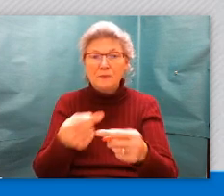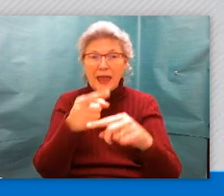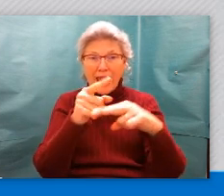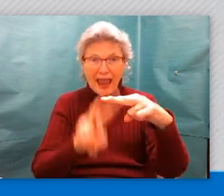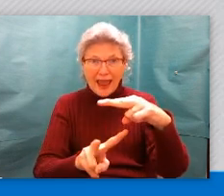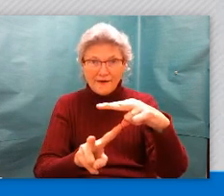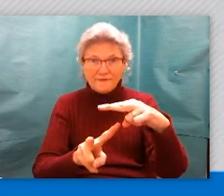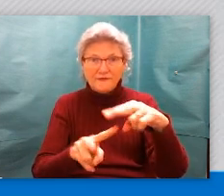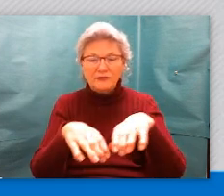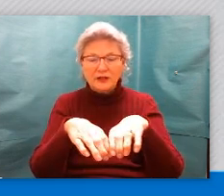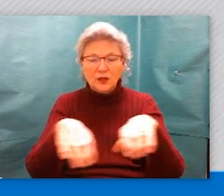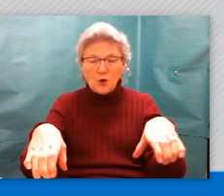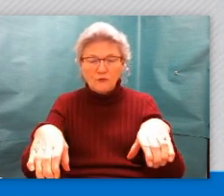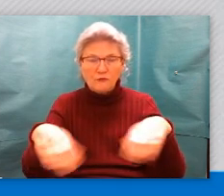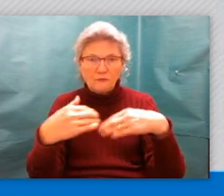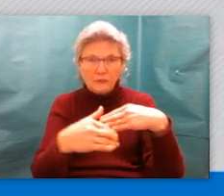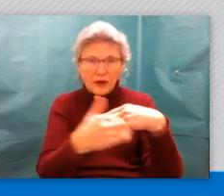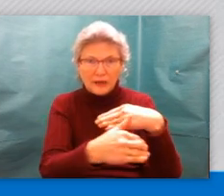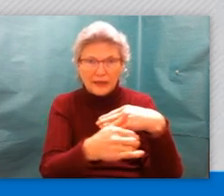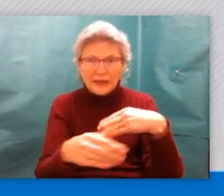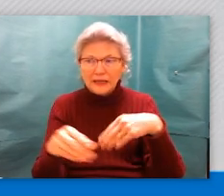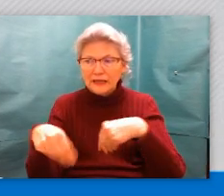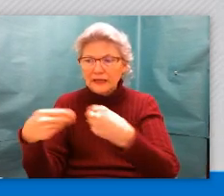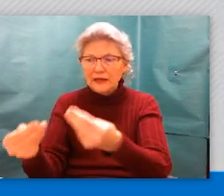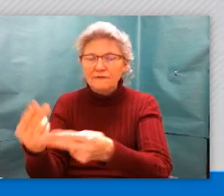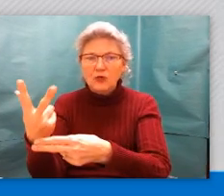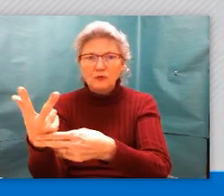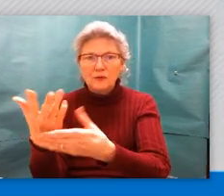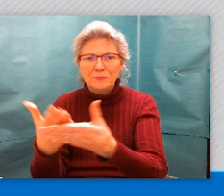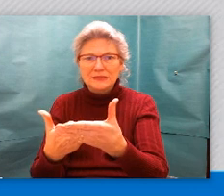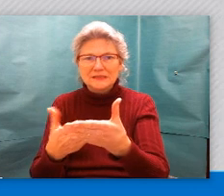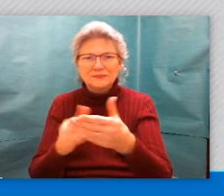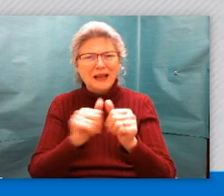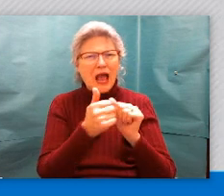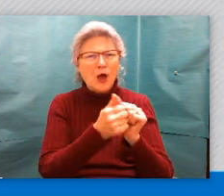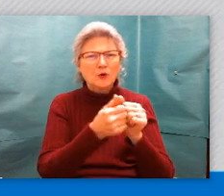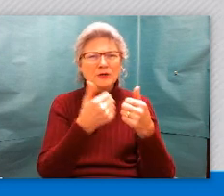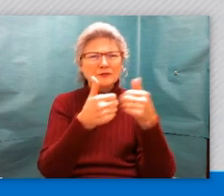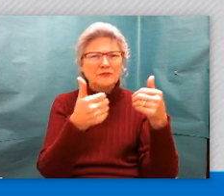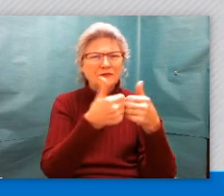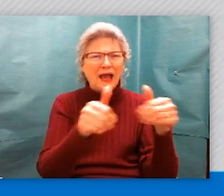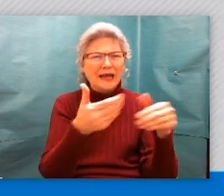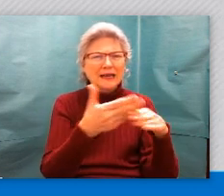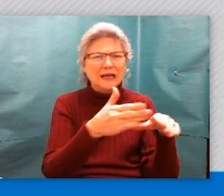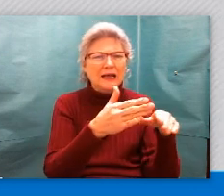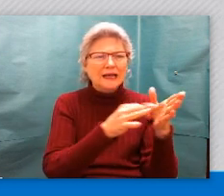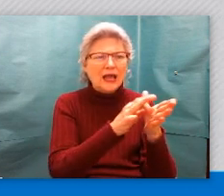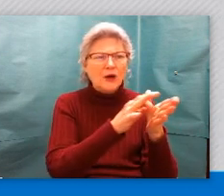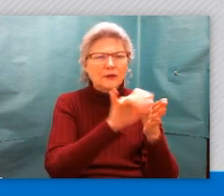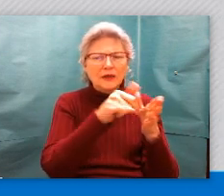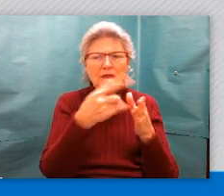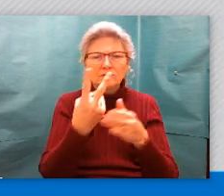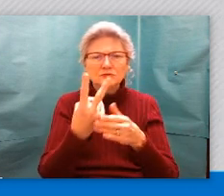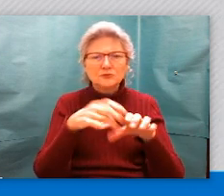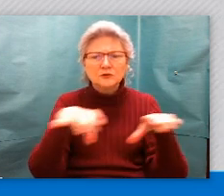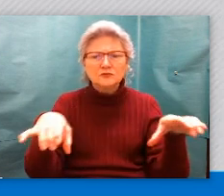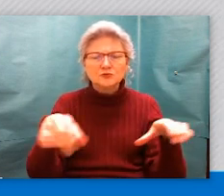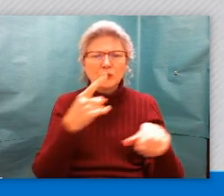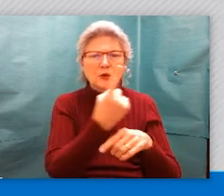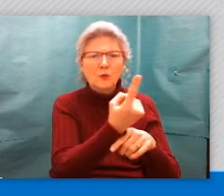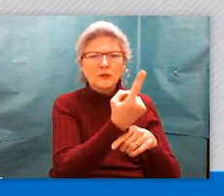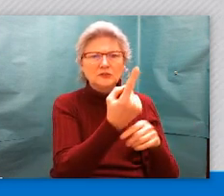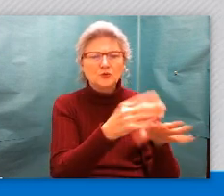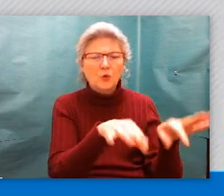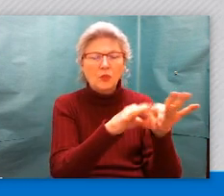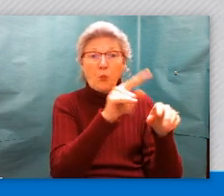this loaf right here. But how can we count up and divide up the other 2 loaves? So we know that this is worth 1, but